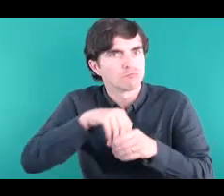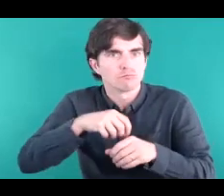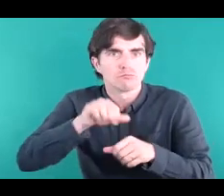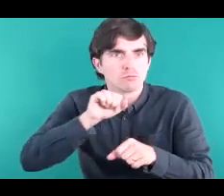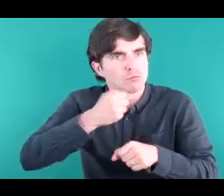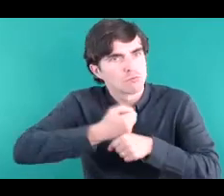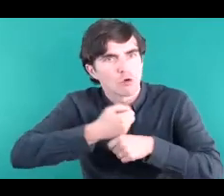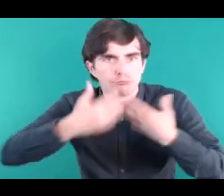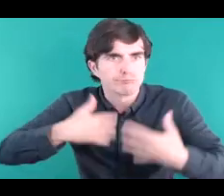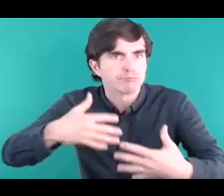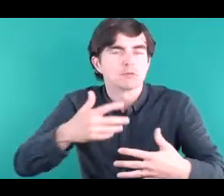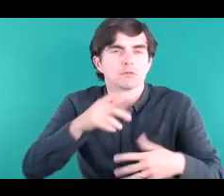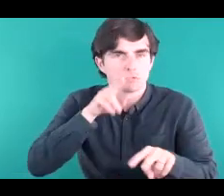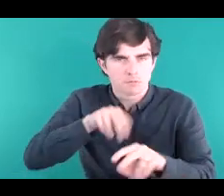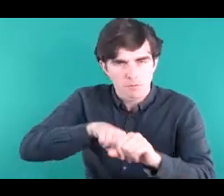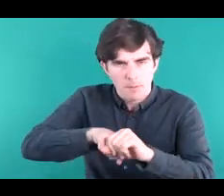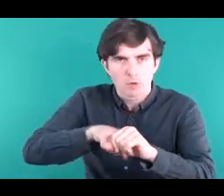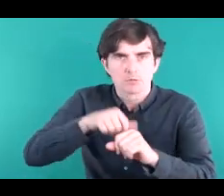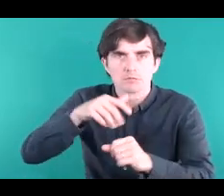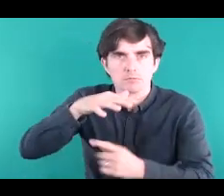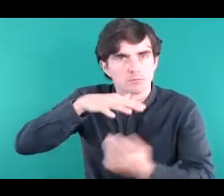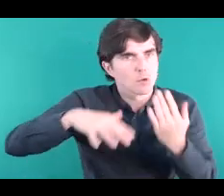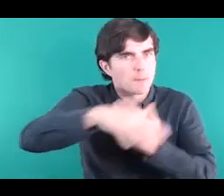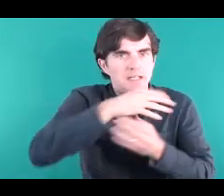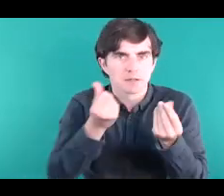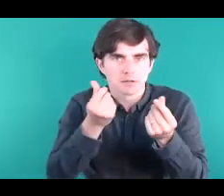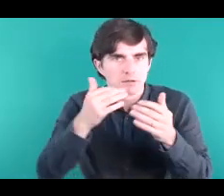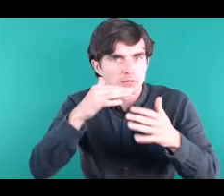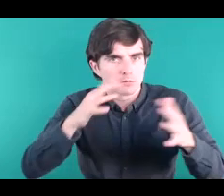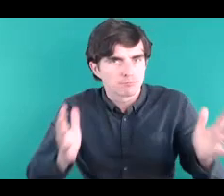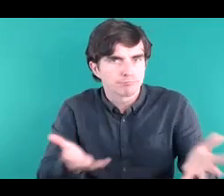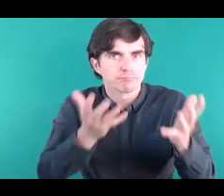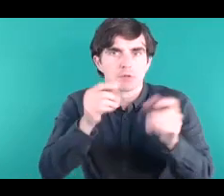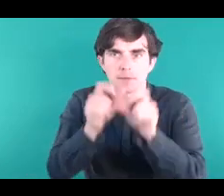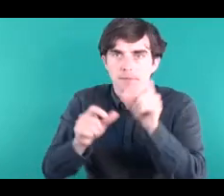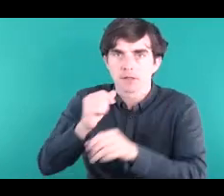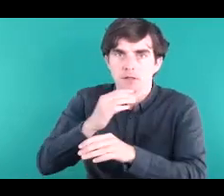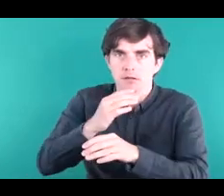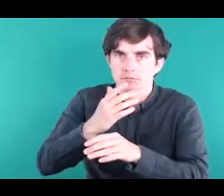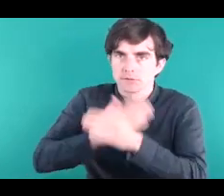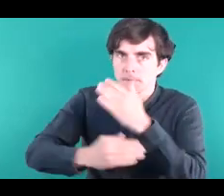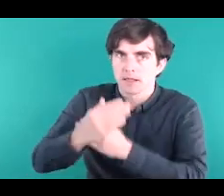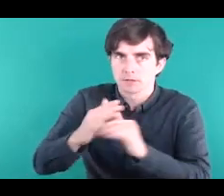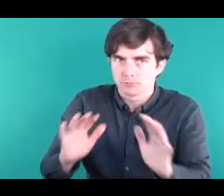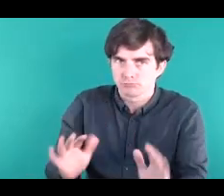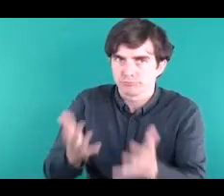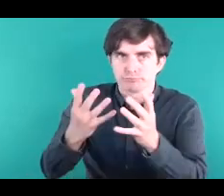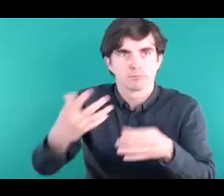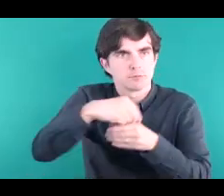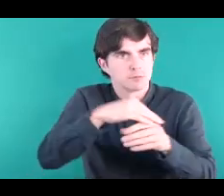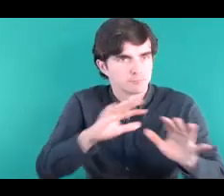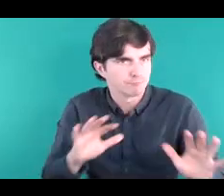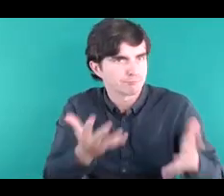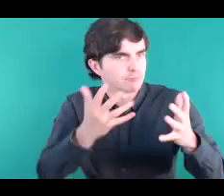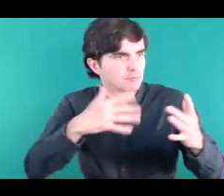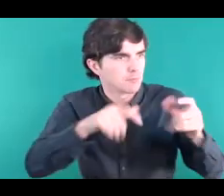not have the capacity to work. One must be, and I'm quoting what the government says, one must be bedridden and in need of care. So